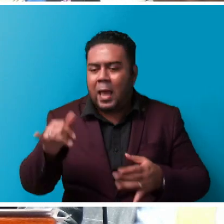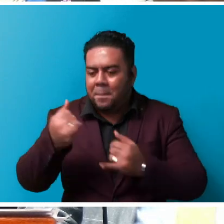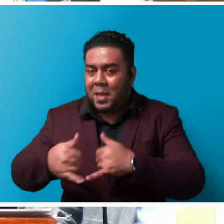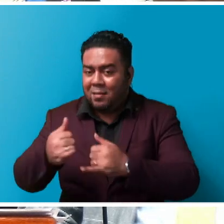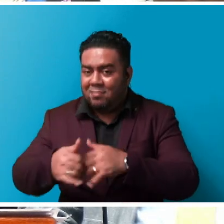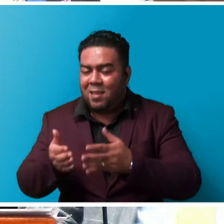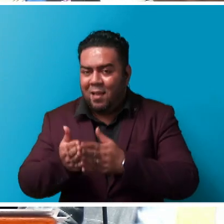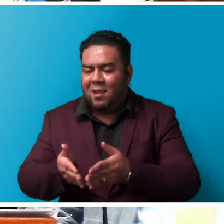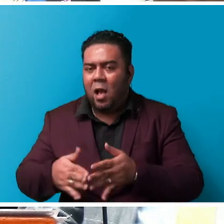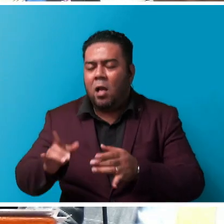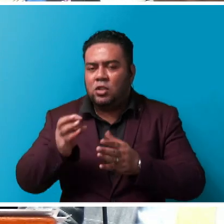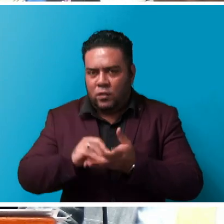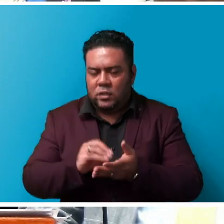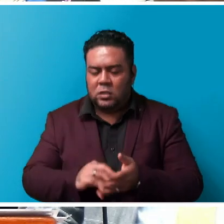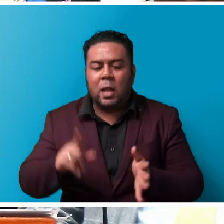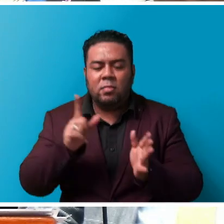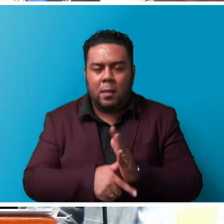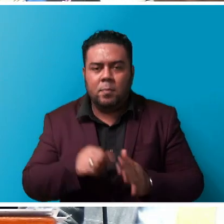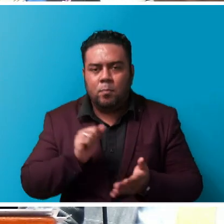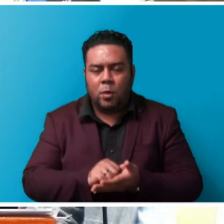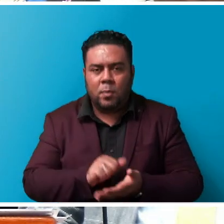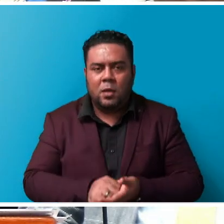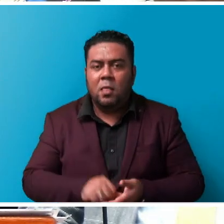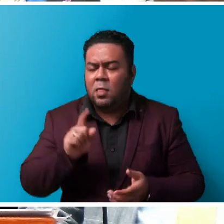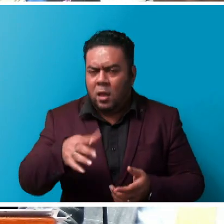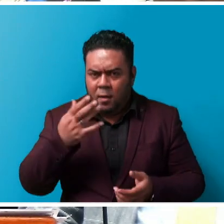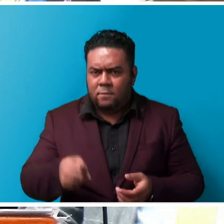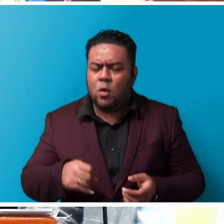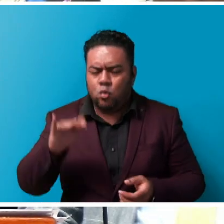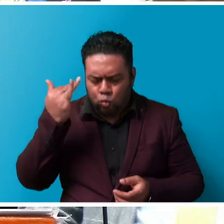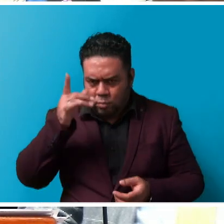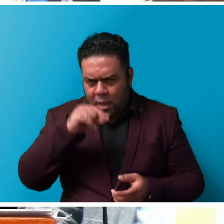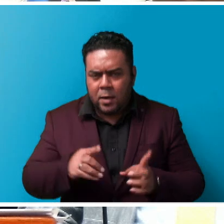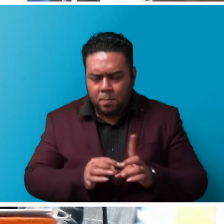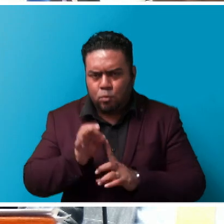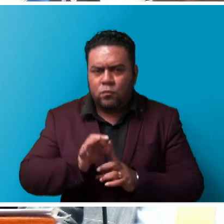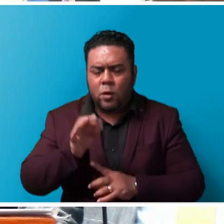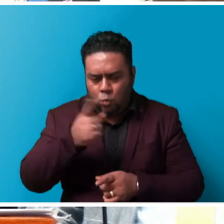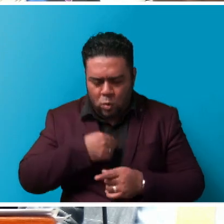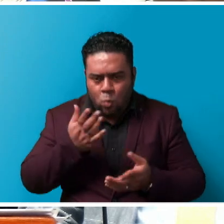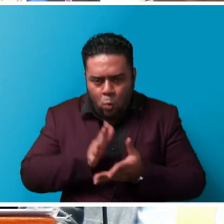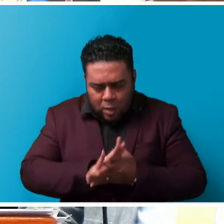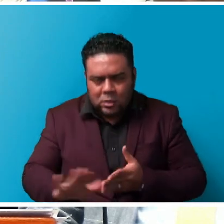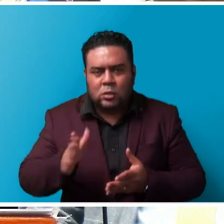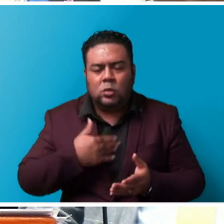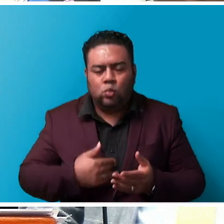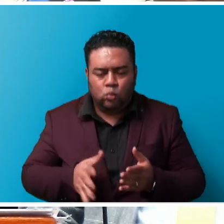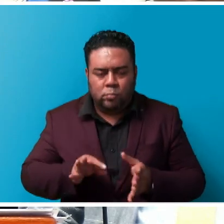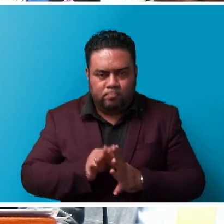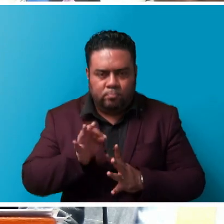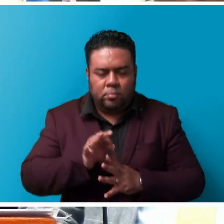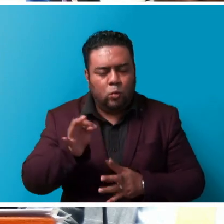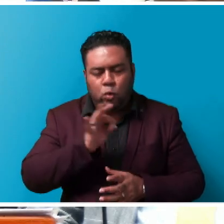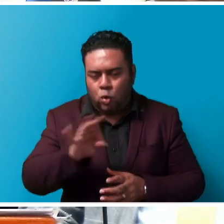in a timely and efficient manner. There is definitely room for improvements, and we are committed to that as a government. Yes, we do